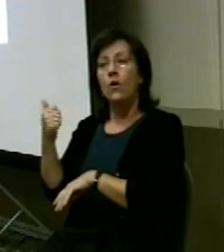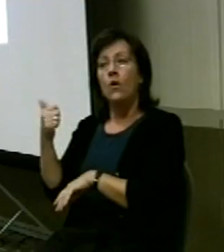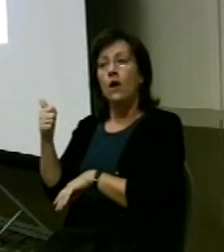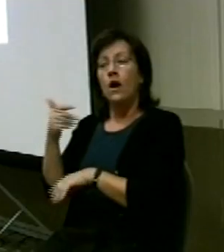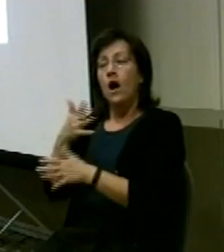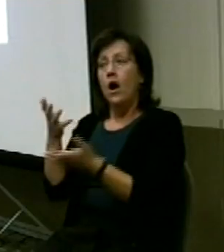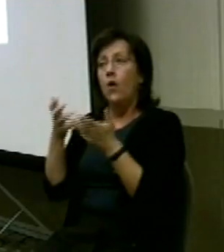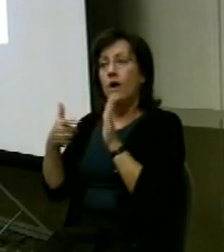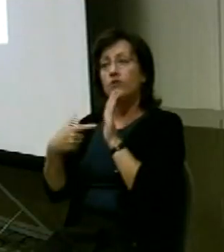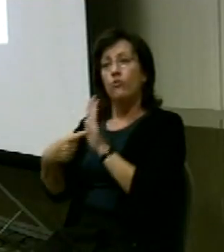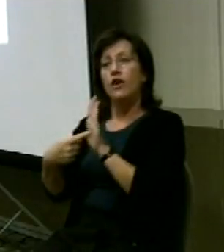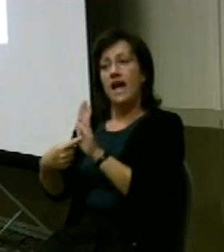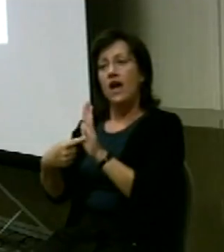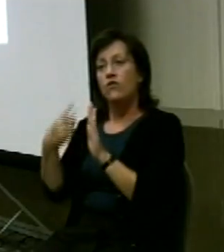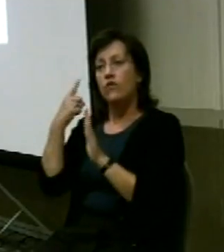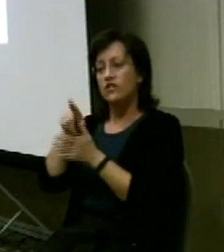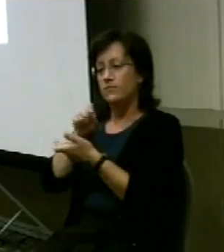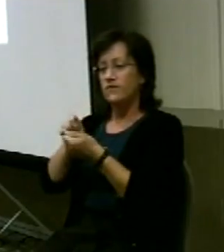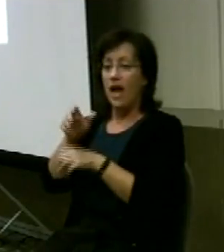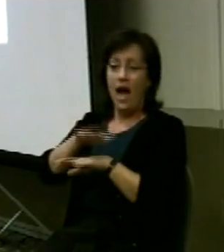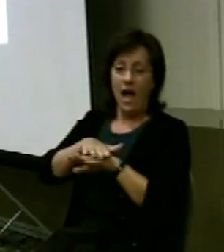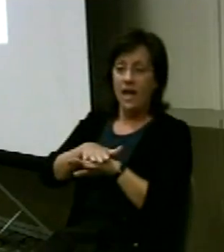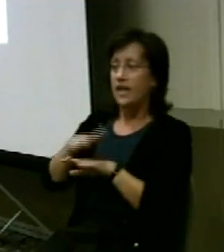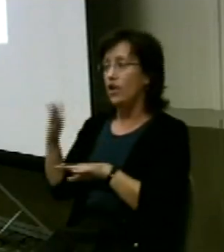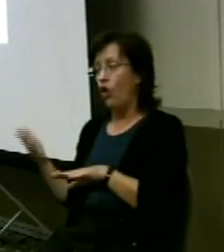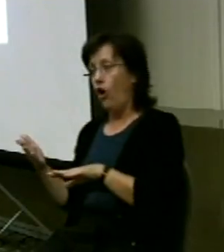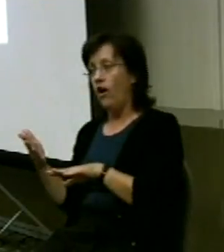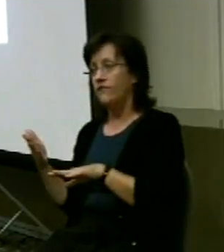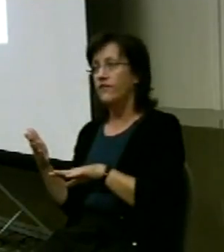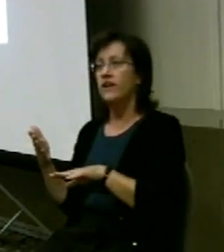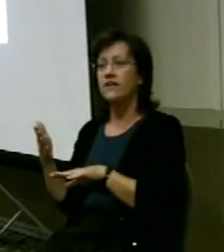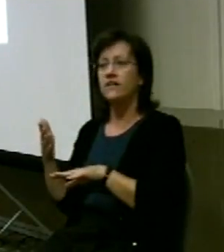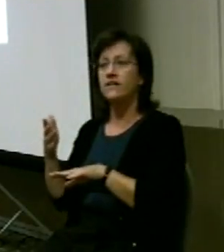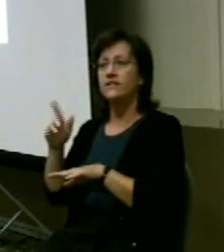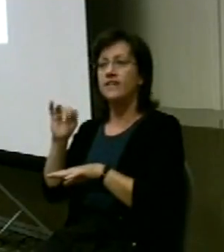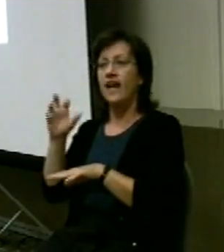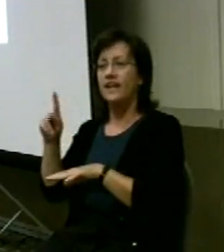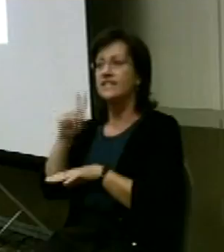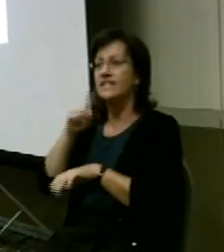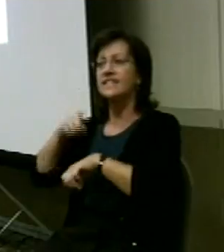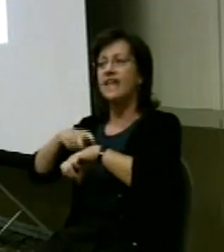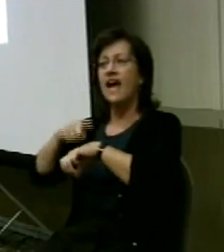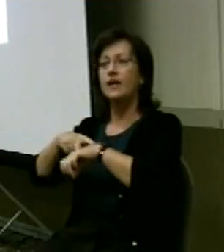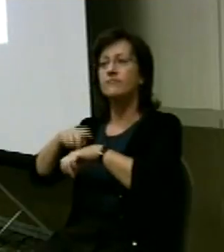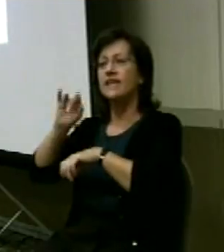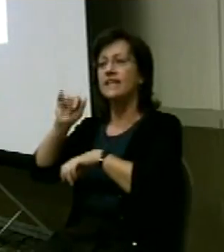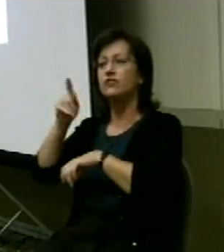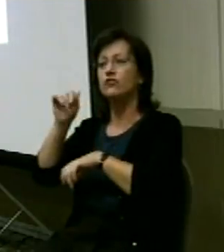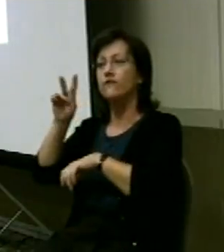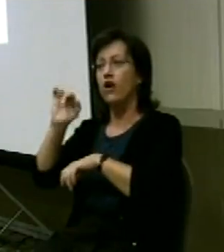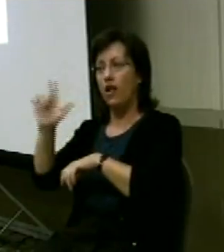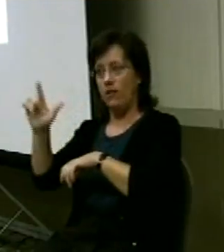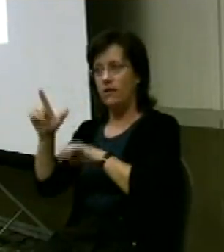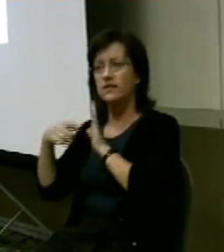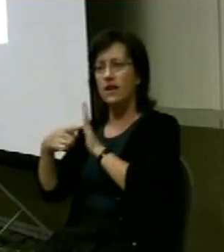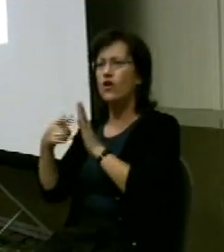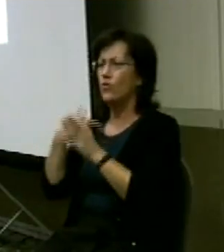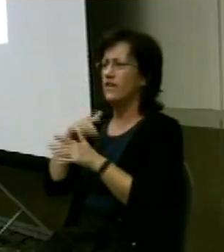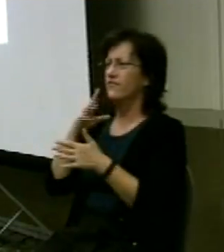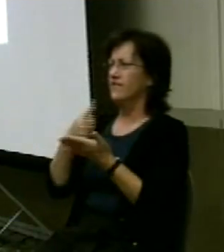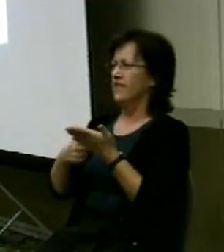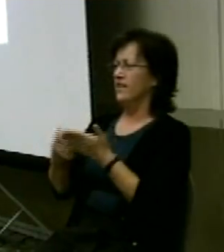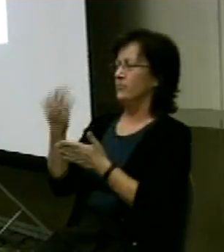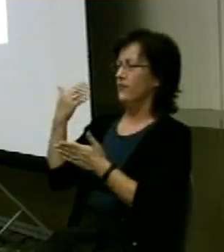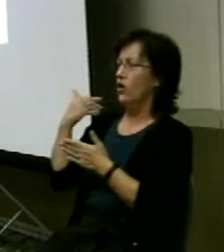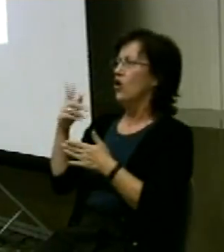for specifically on and off task is like a timed interval sampling, which I know we've talked about in previous trainings here, where you set